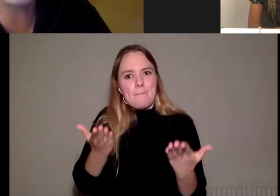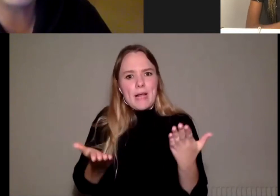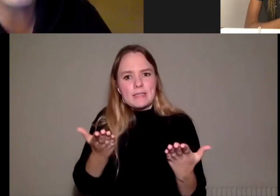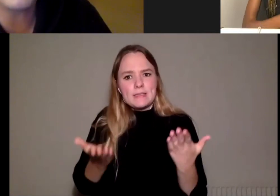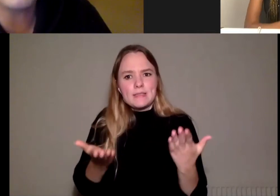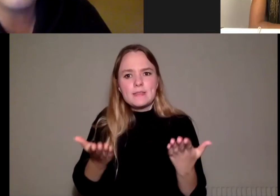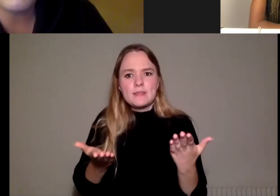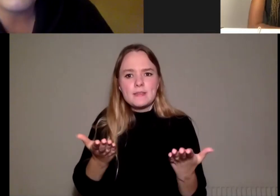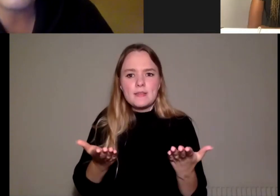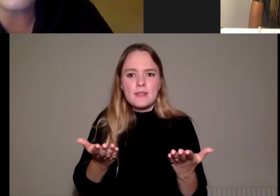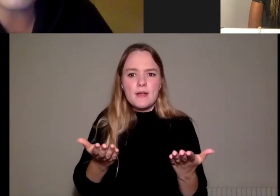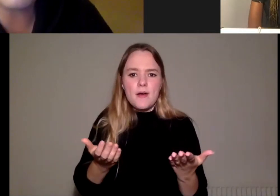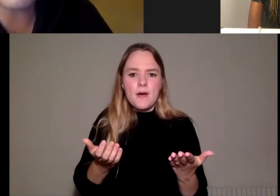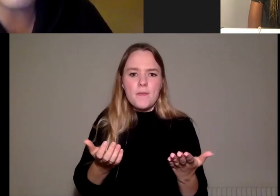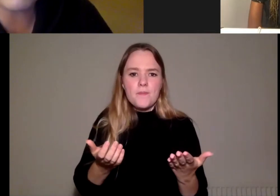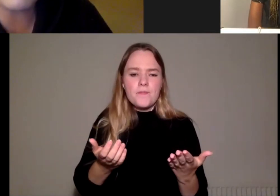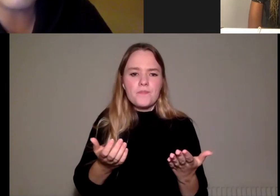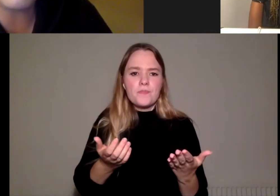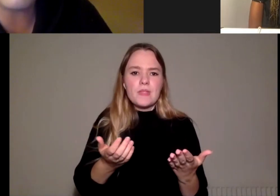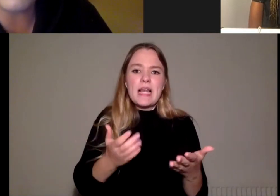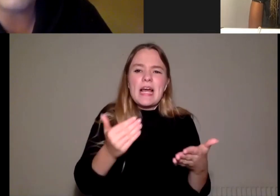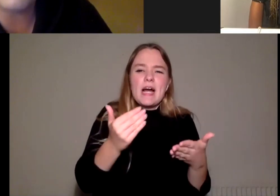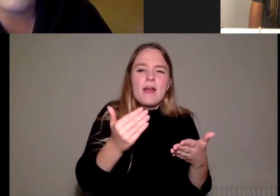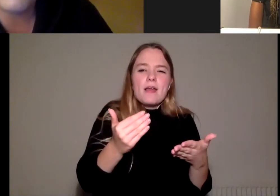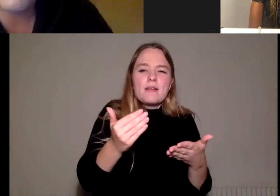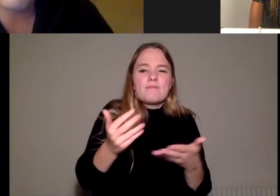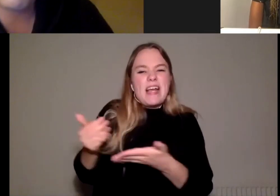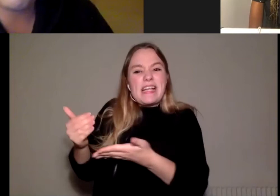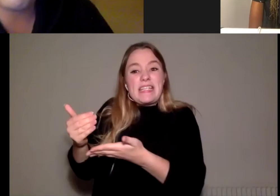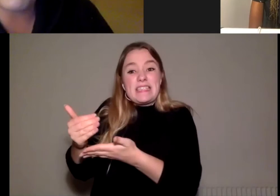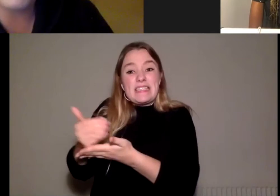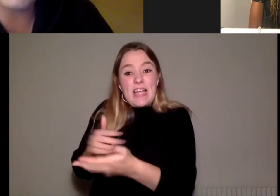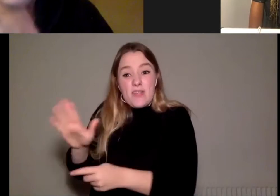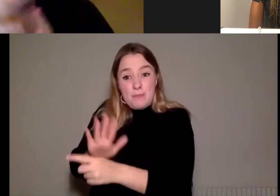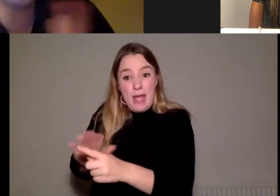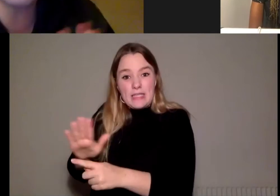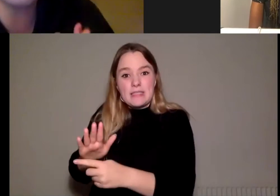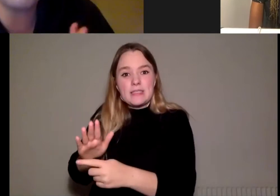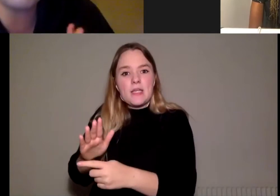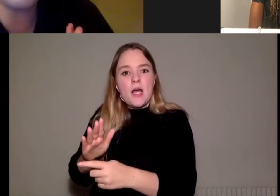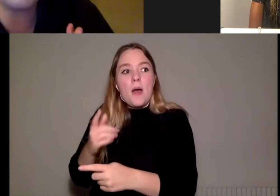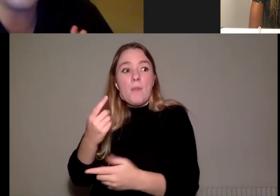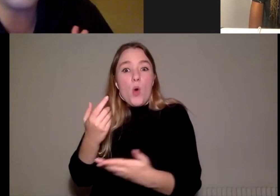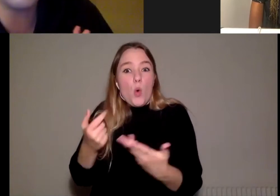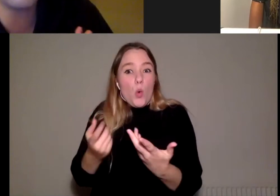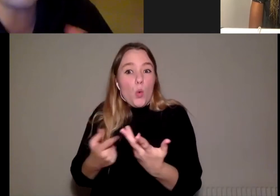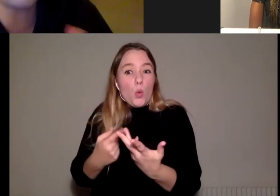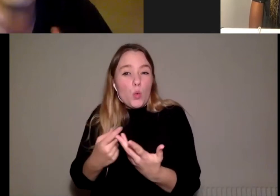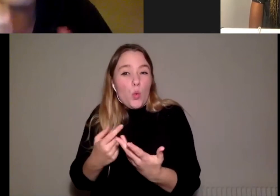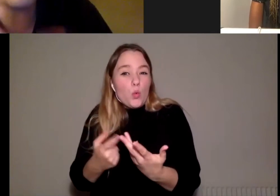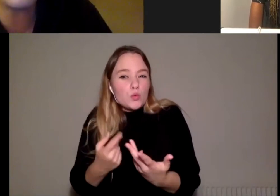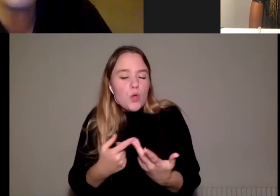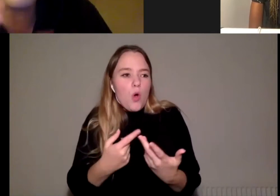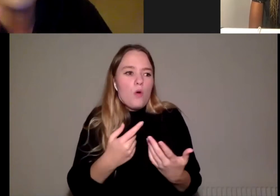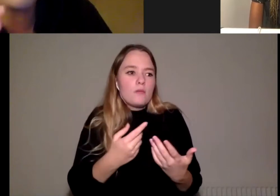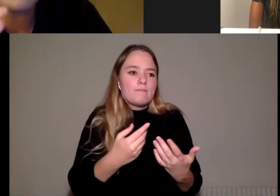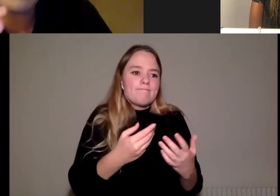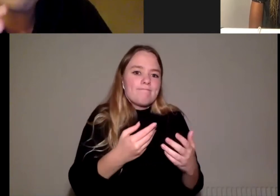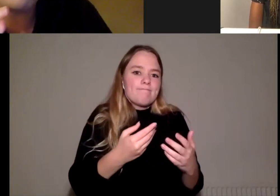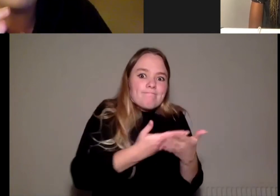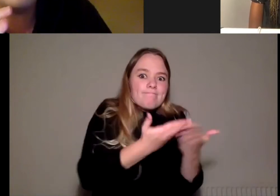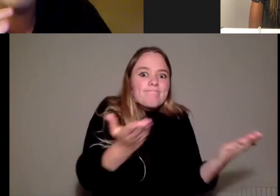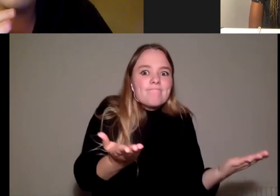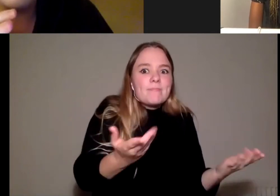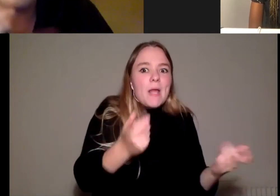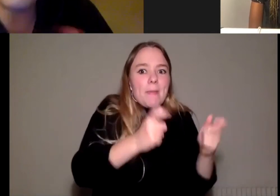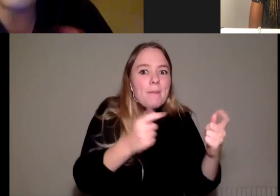balance between creating safe spaces and then spreading the message. And sometimes they will overlap.